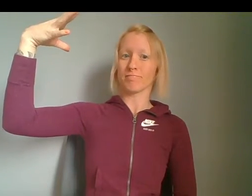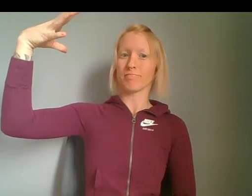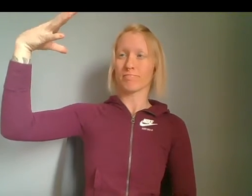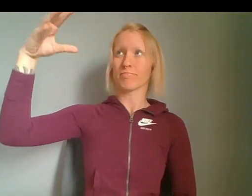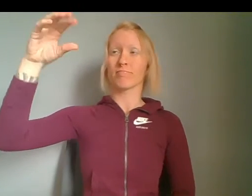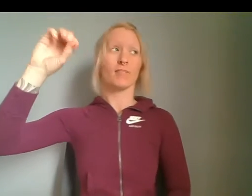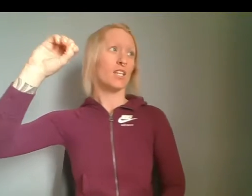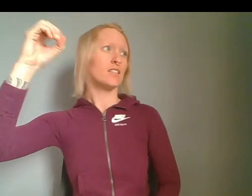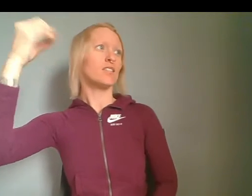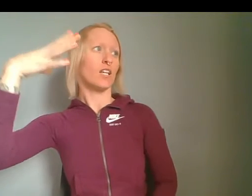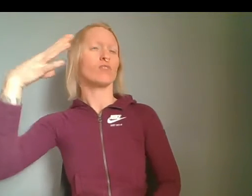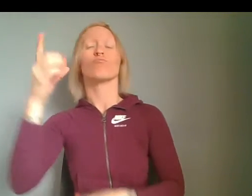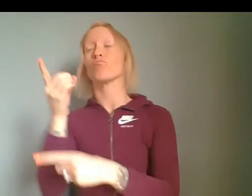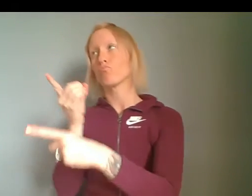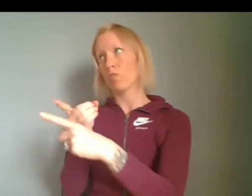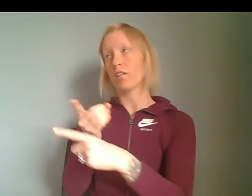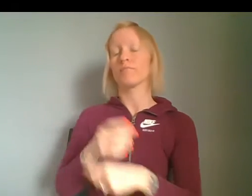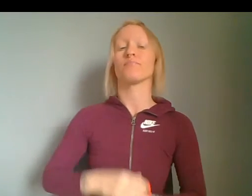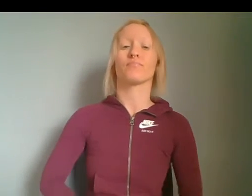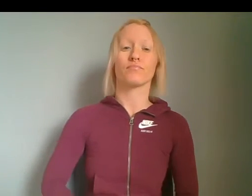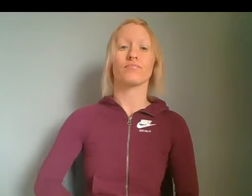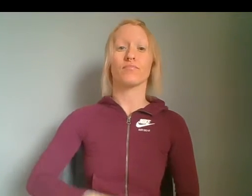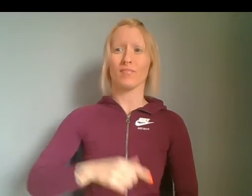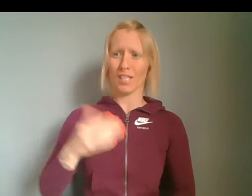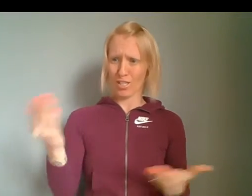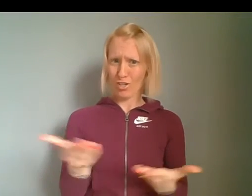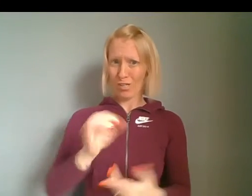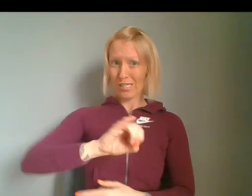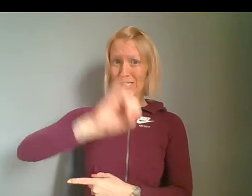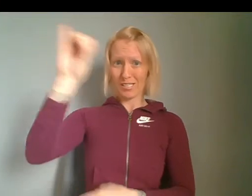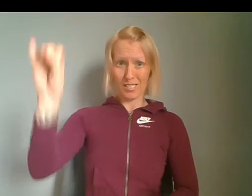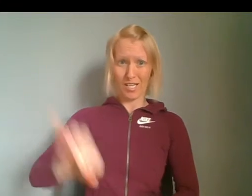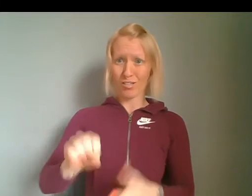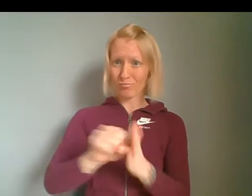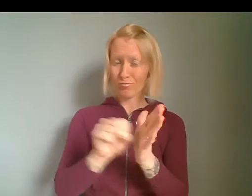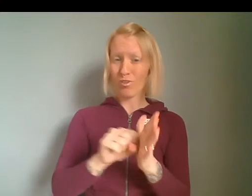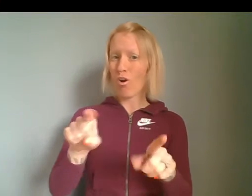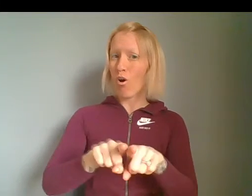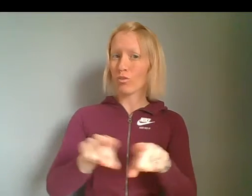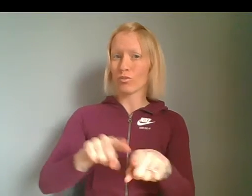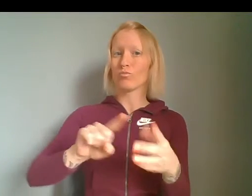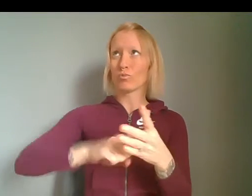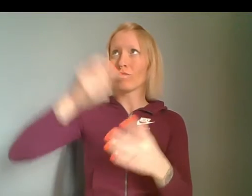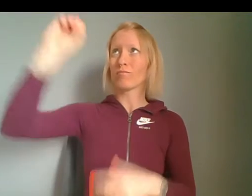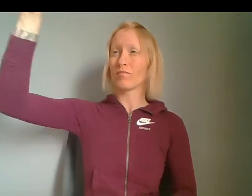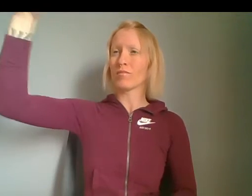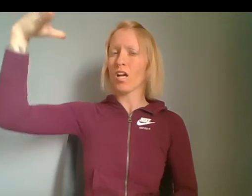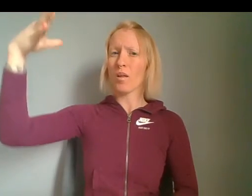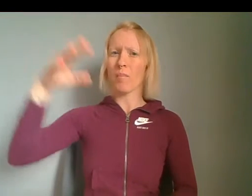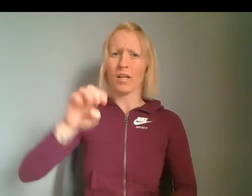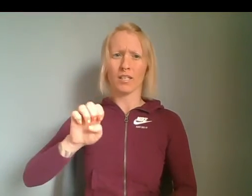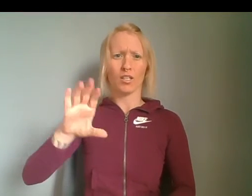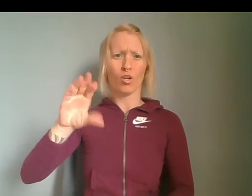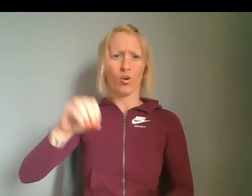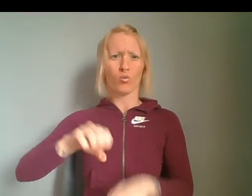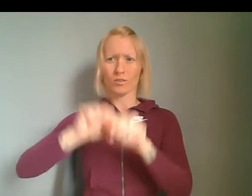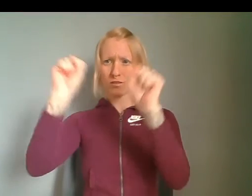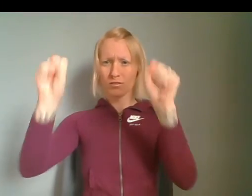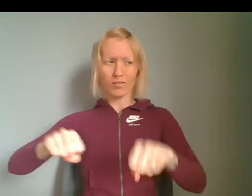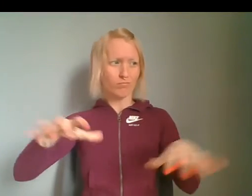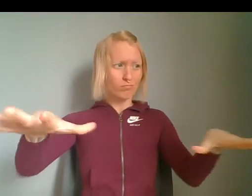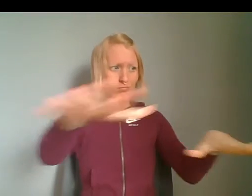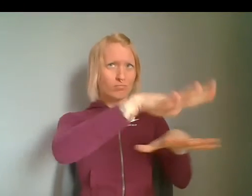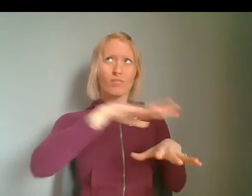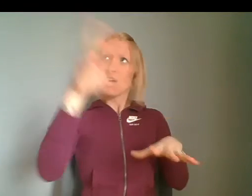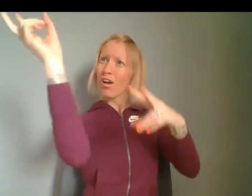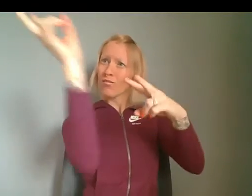sun. That's where the energy starts. But how does it get into the ecosystem? That's what we're going to talk about today. So the first step,